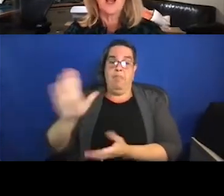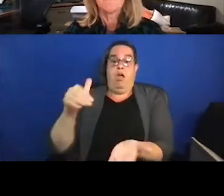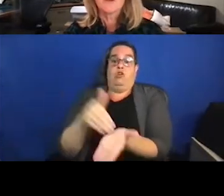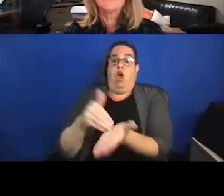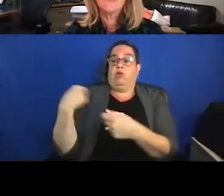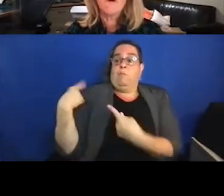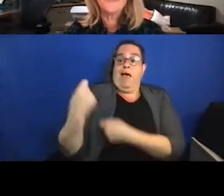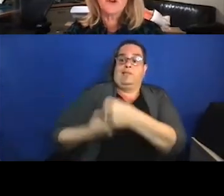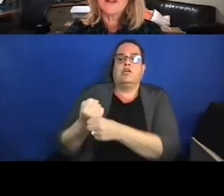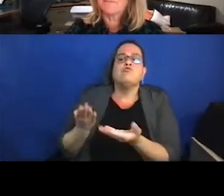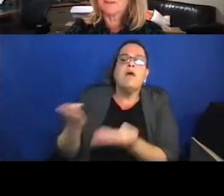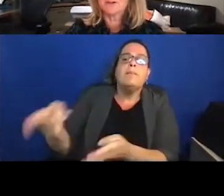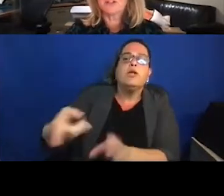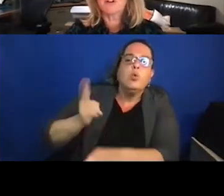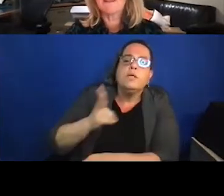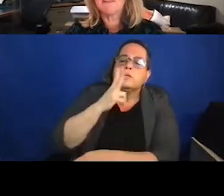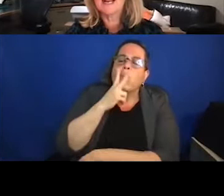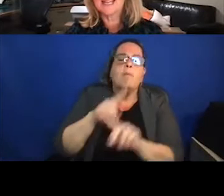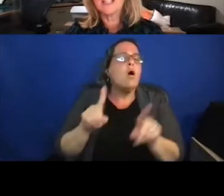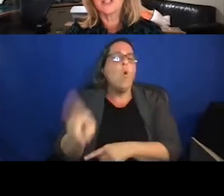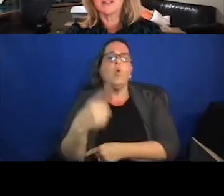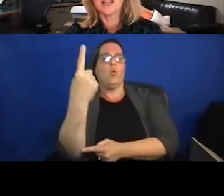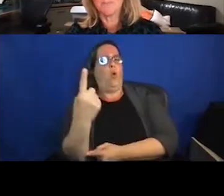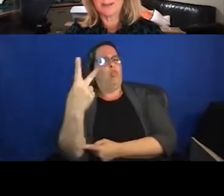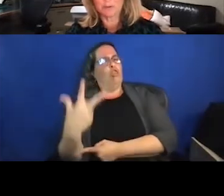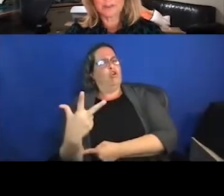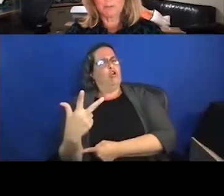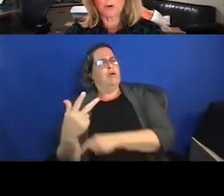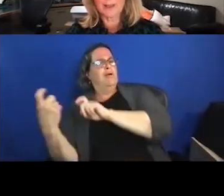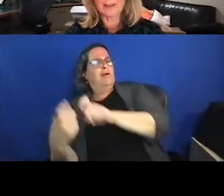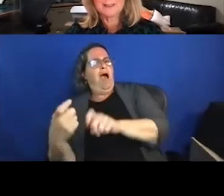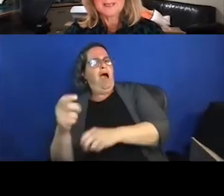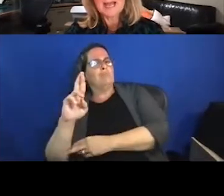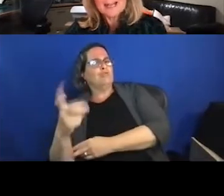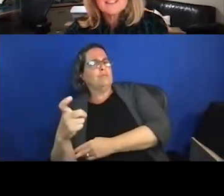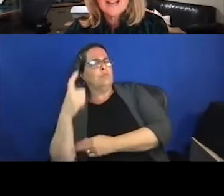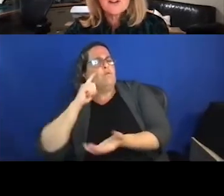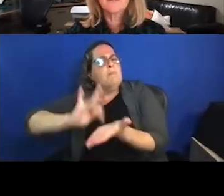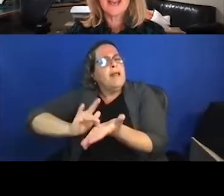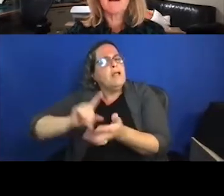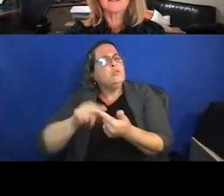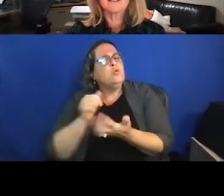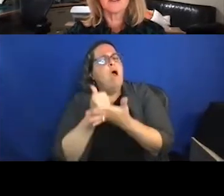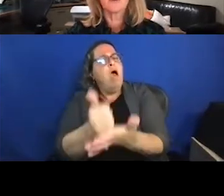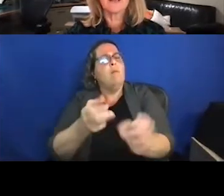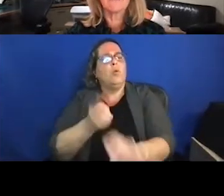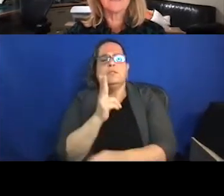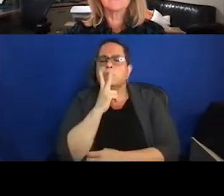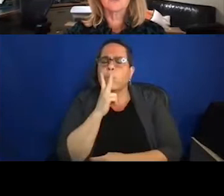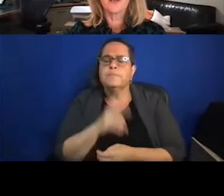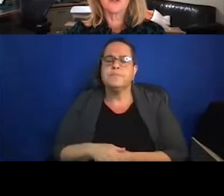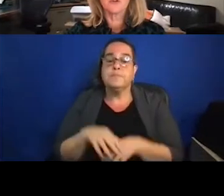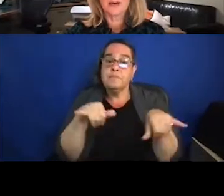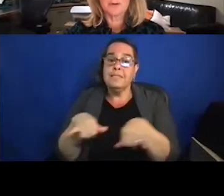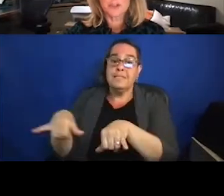cigarettes, only 1% smoked e-cigarettes or vapes. 2/3 had been recommended by